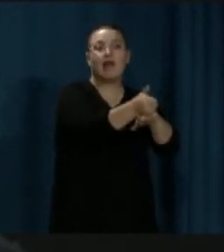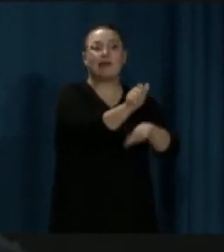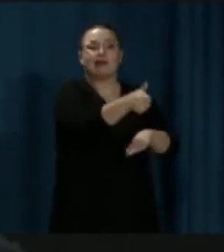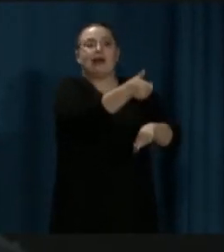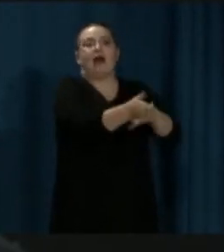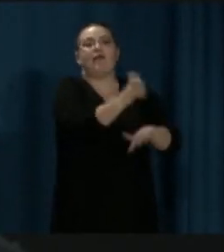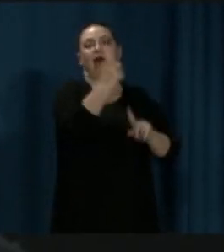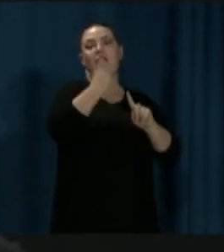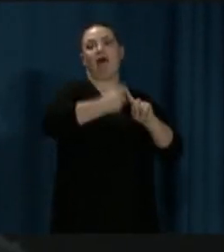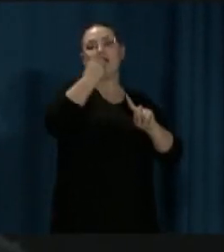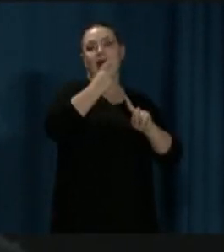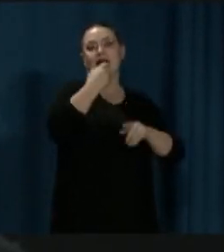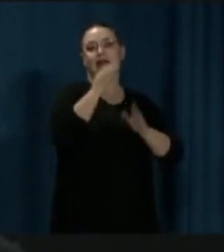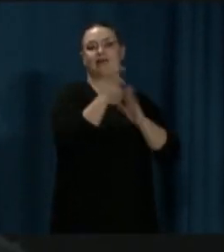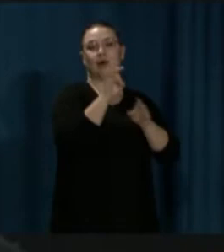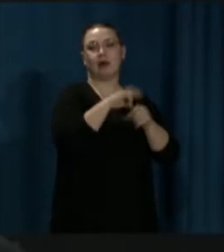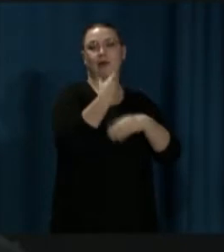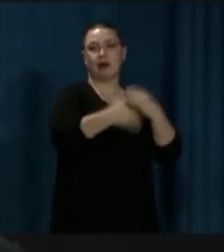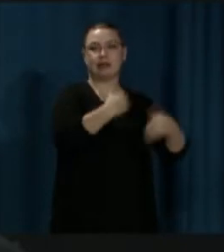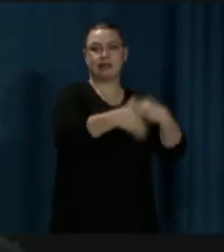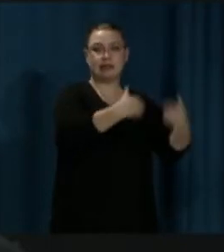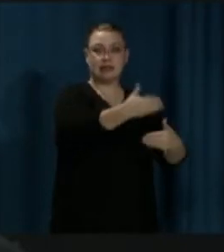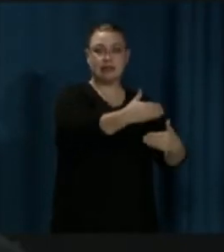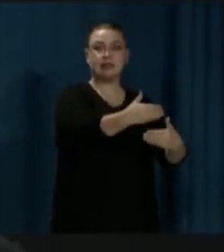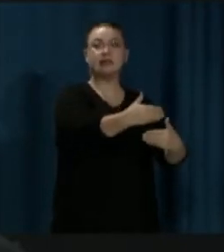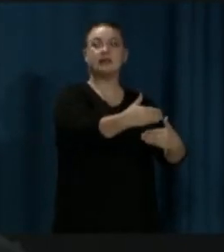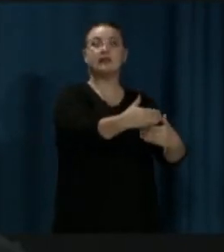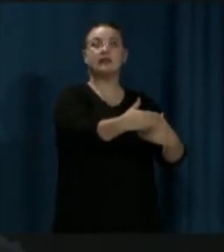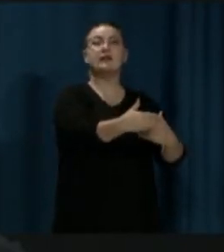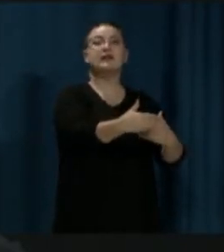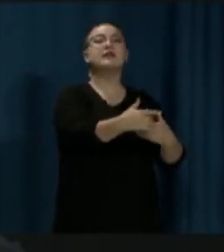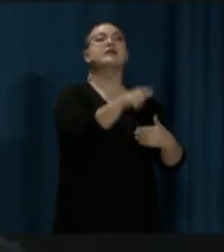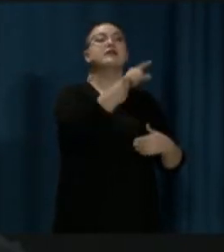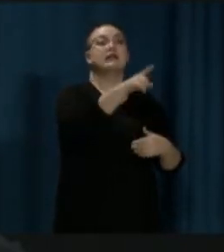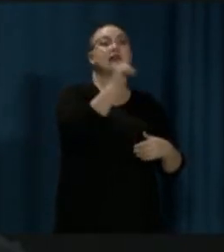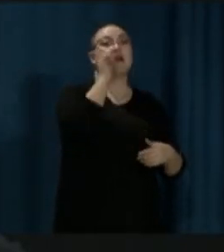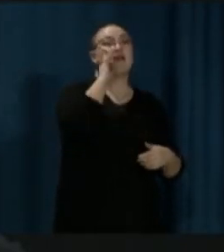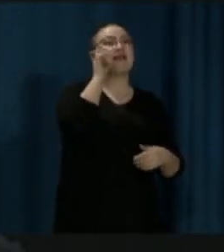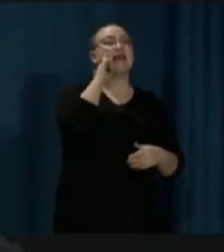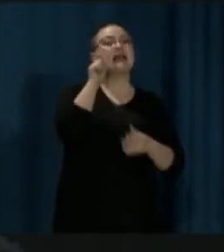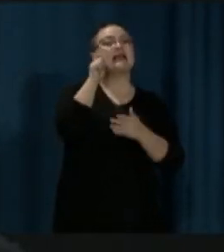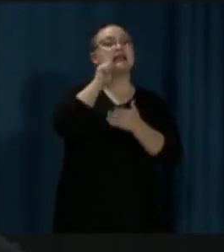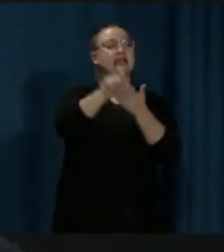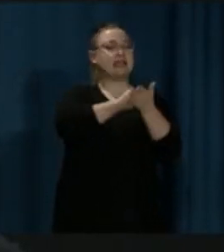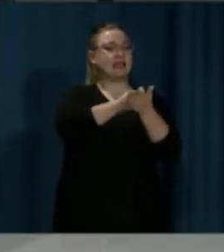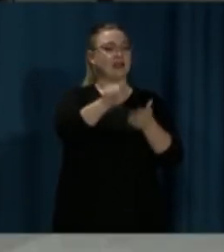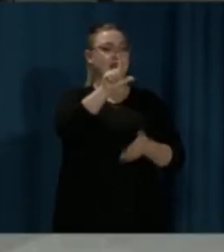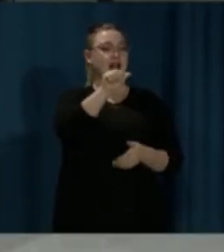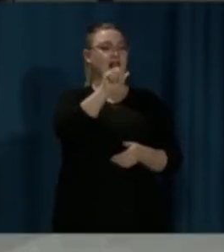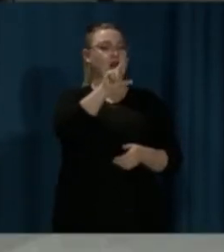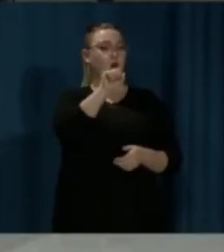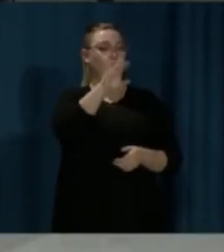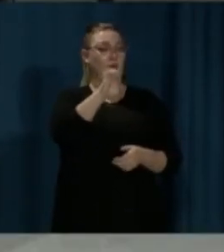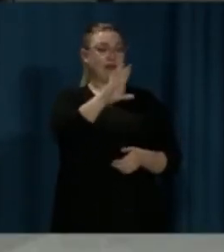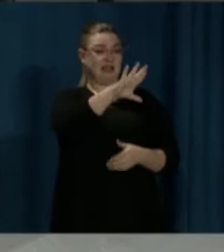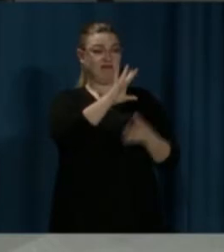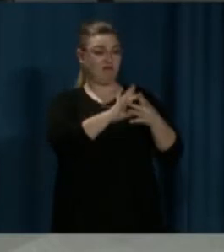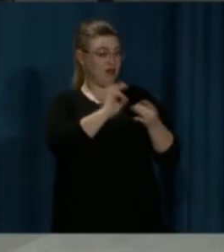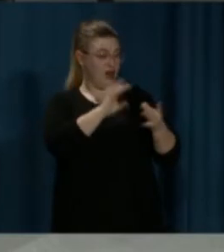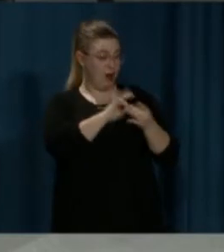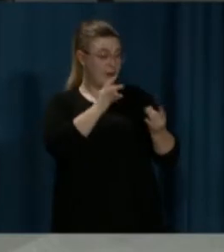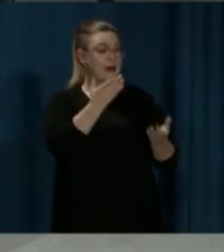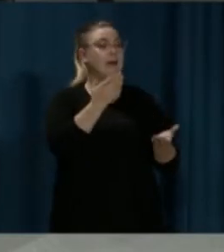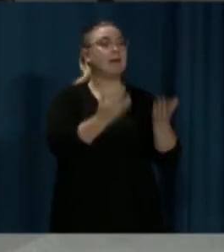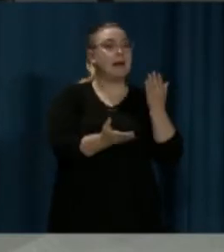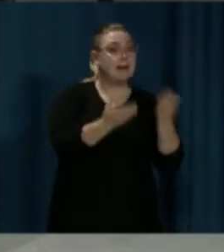voter registration process. I think some of what Secretary LaRose was talking about was maybe a system in